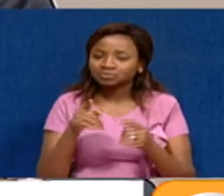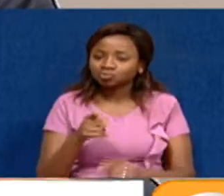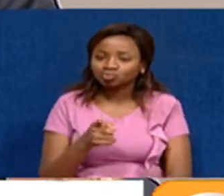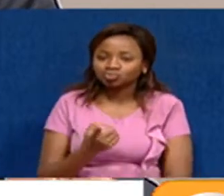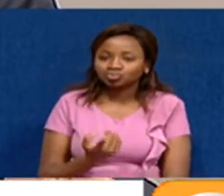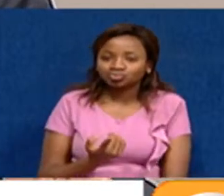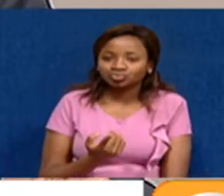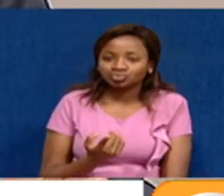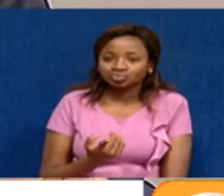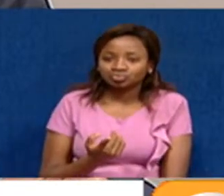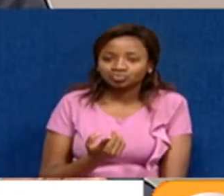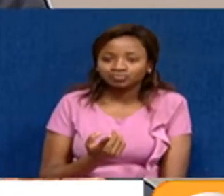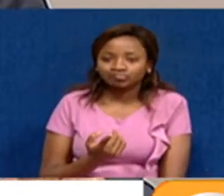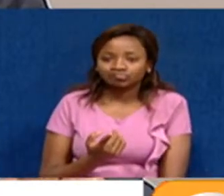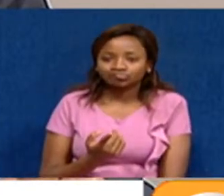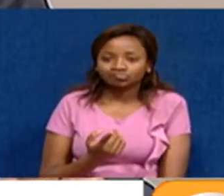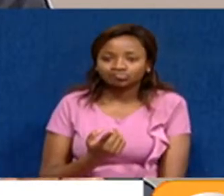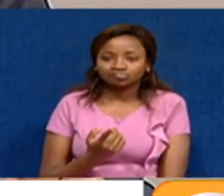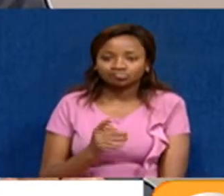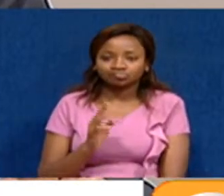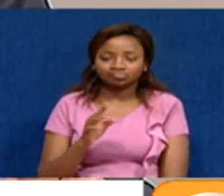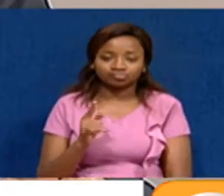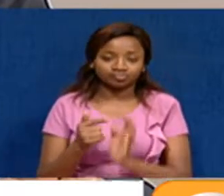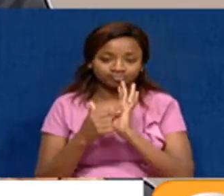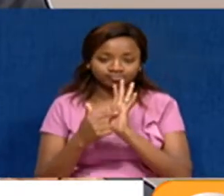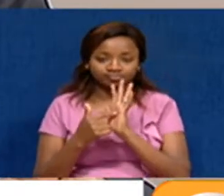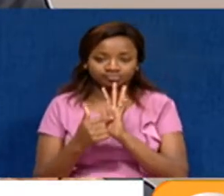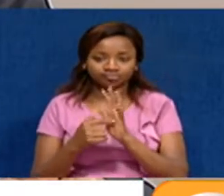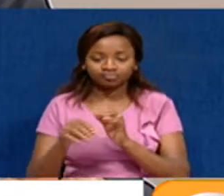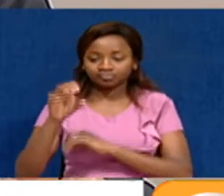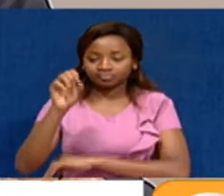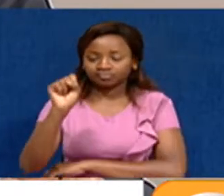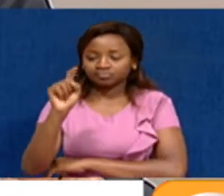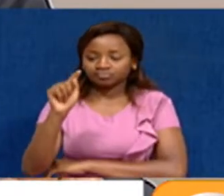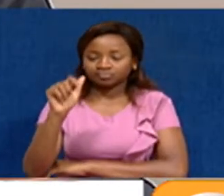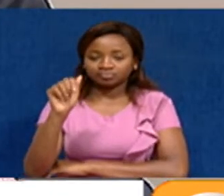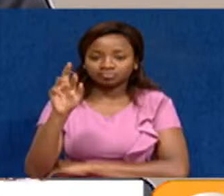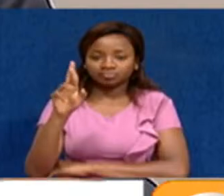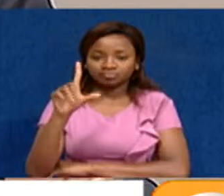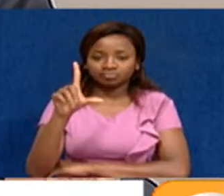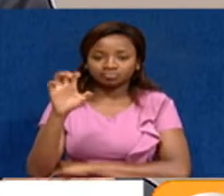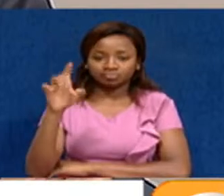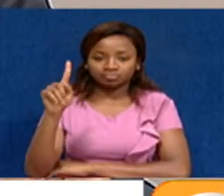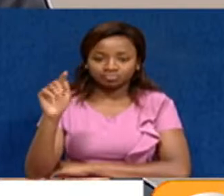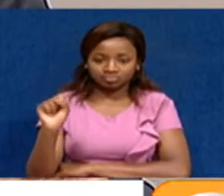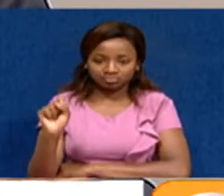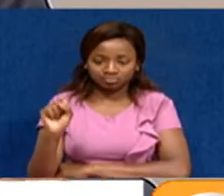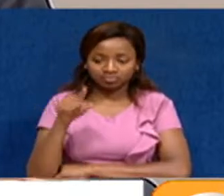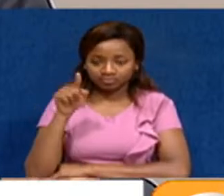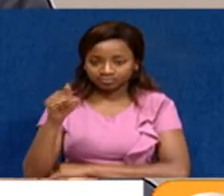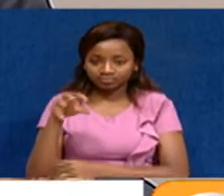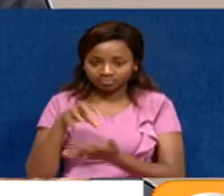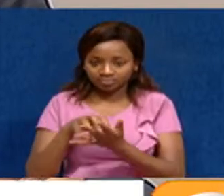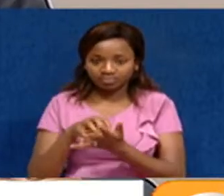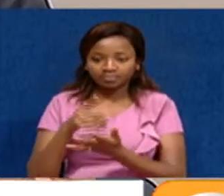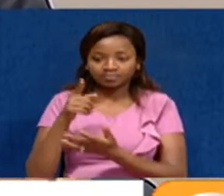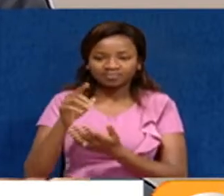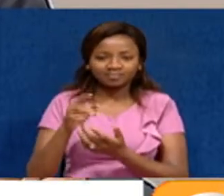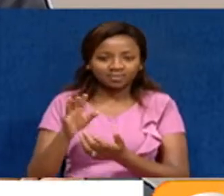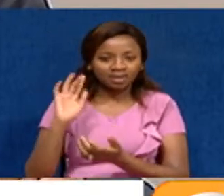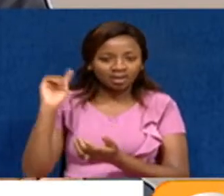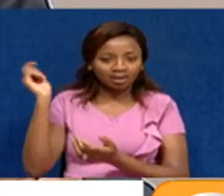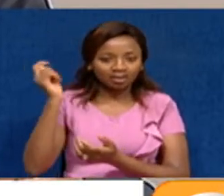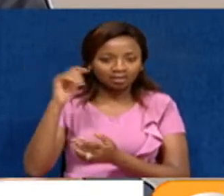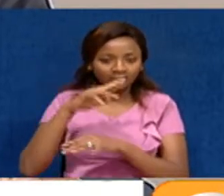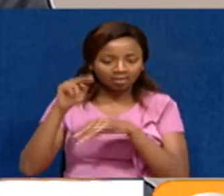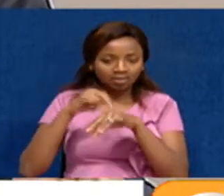if I'm referring first to the Starlet case, whereby the Starlets were already prepared, they were in camp. Okay, then